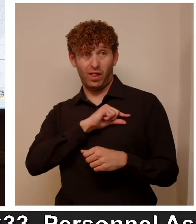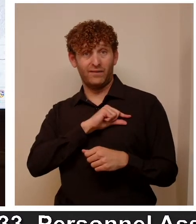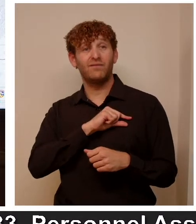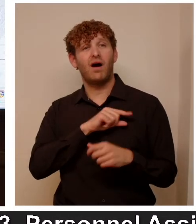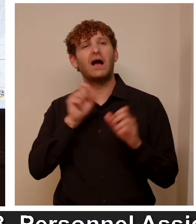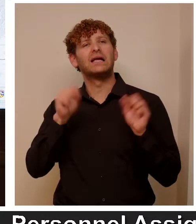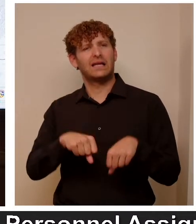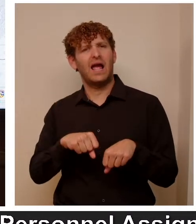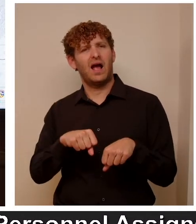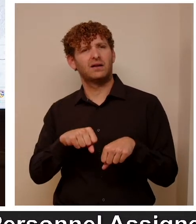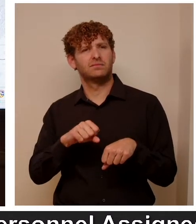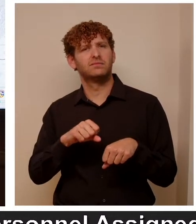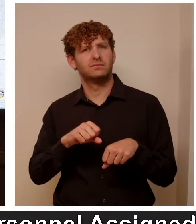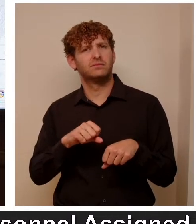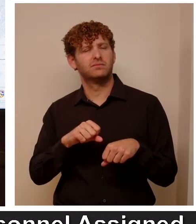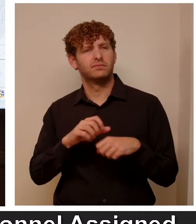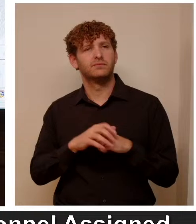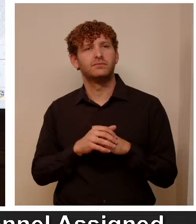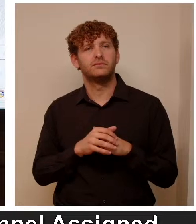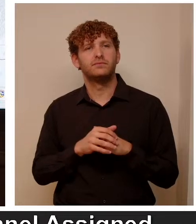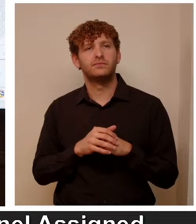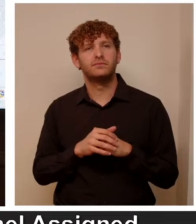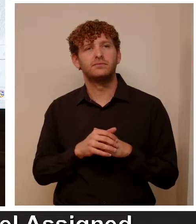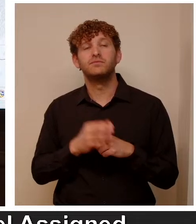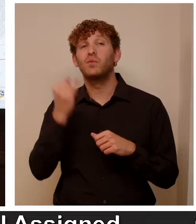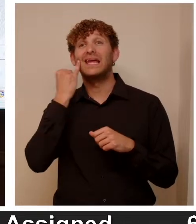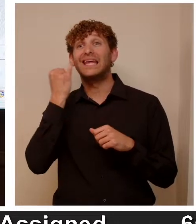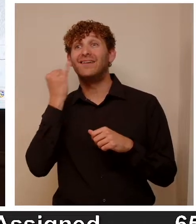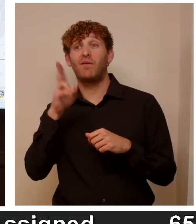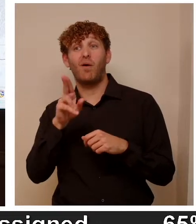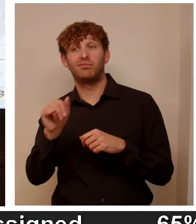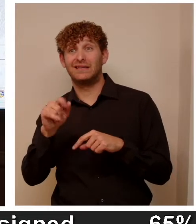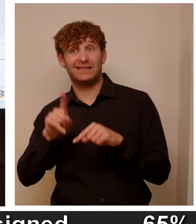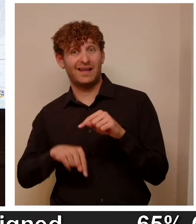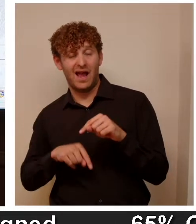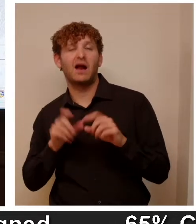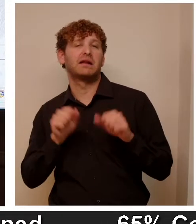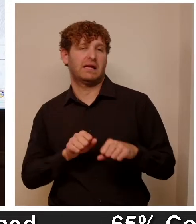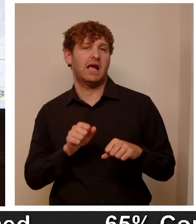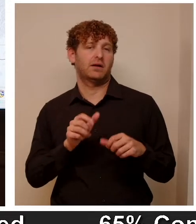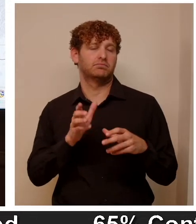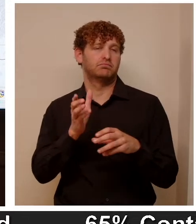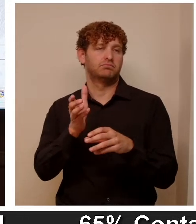Development Department with the state administers these benefits.